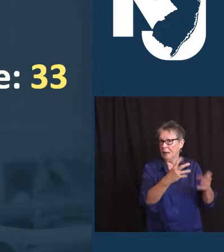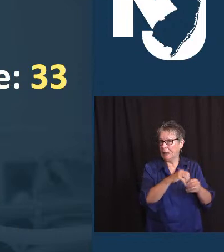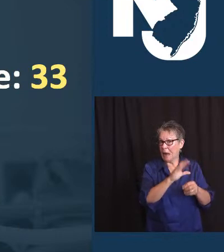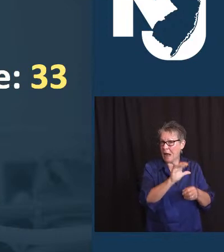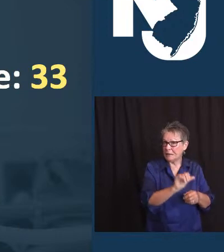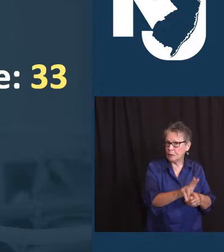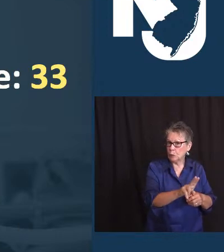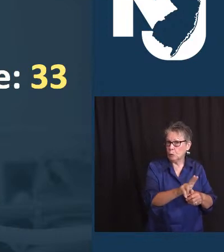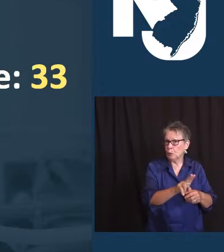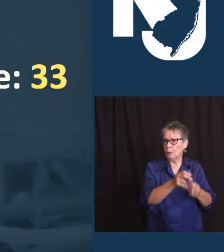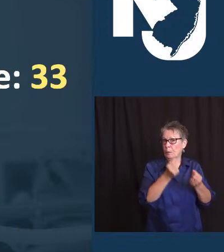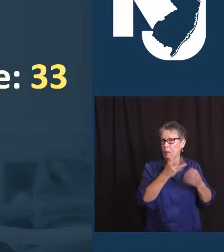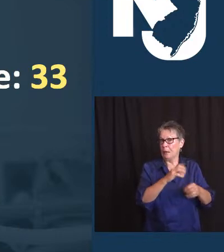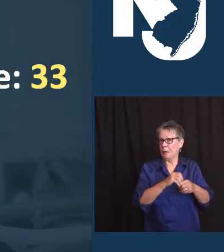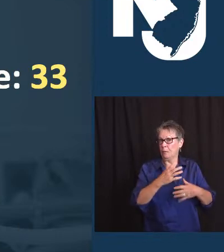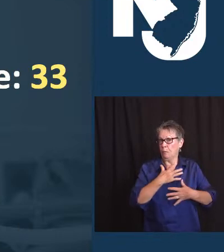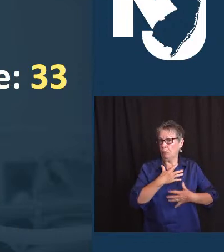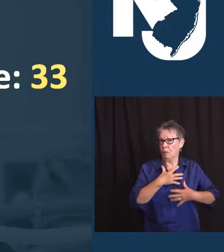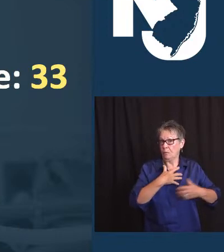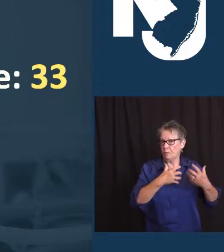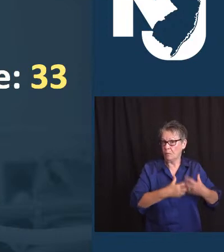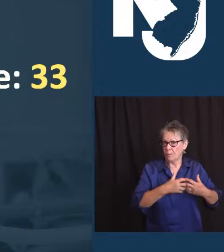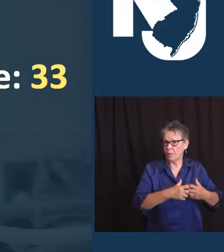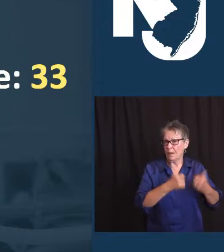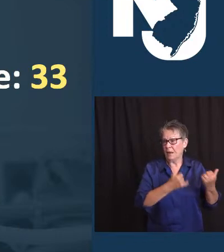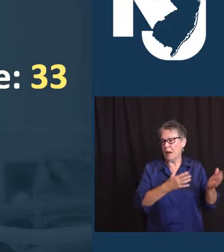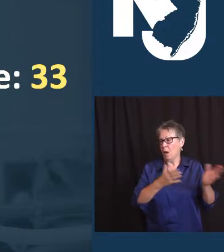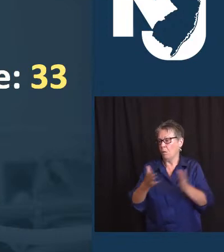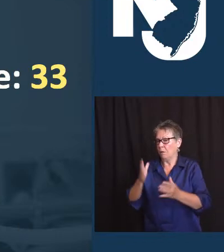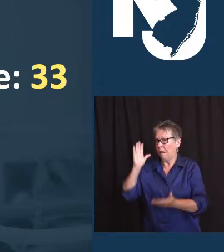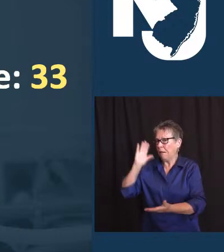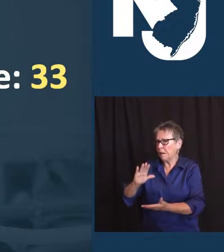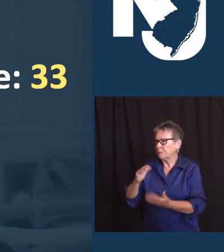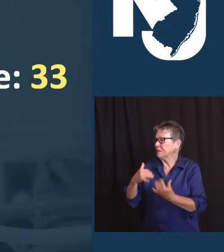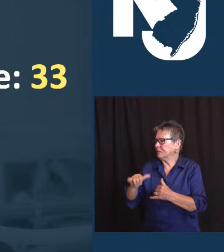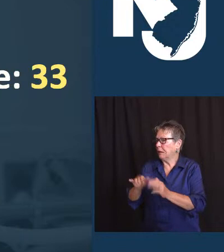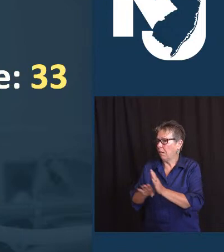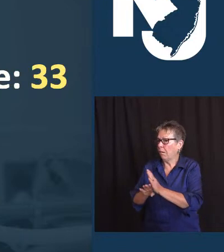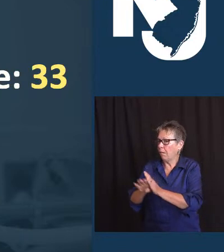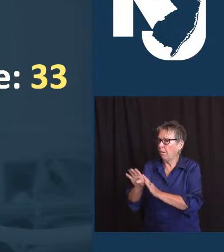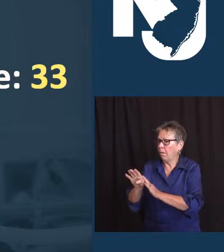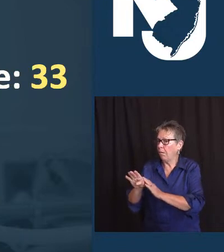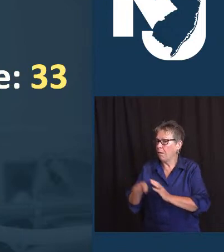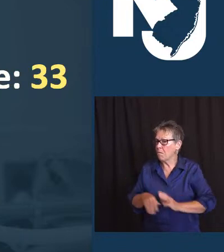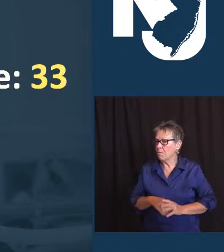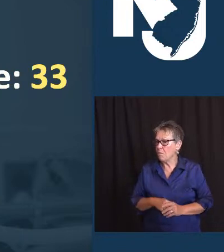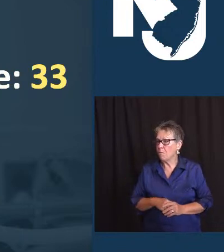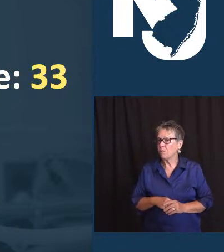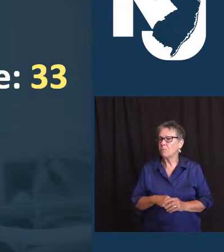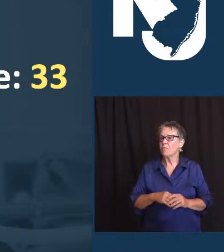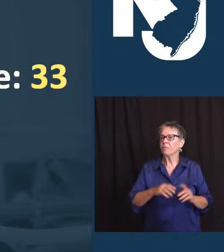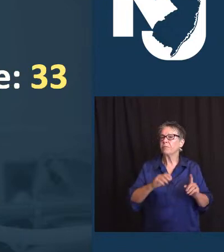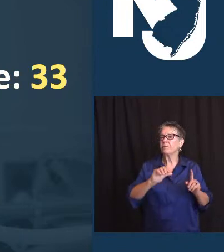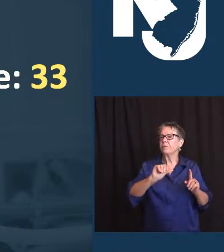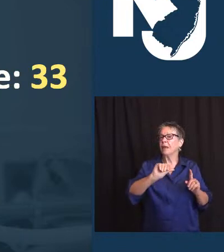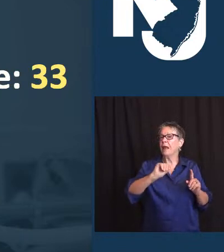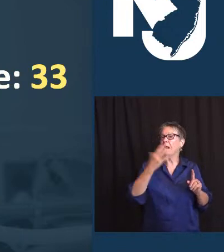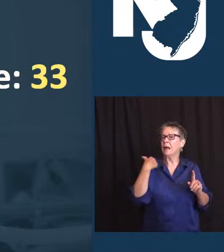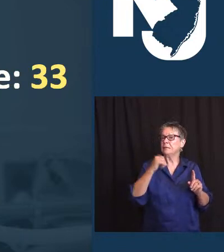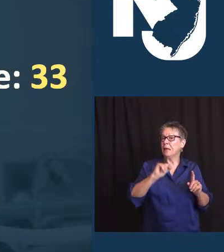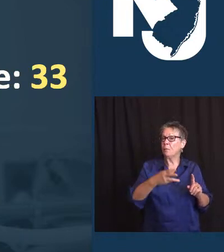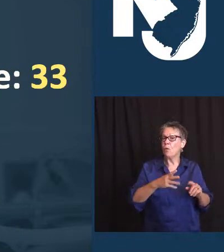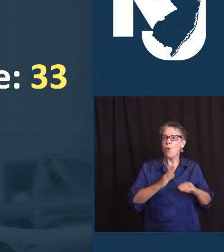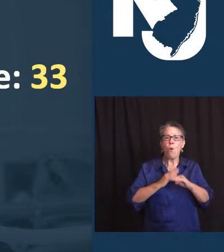That was with nearly 2,400 in our hospitals and 4,000 cases a day. But I beg